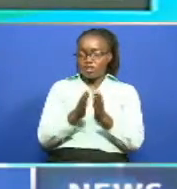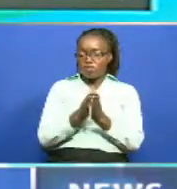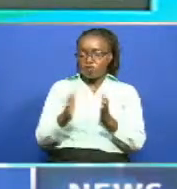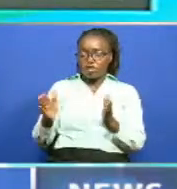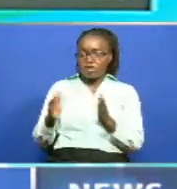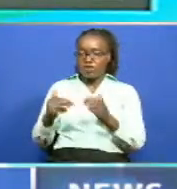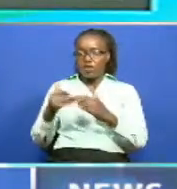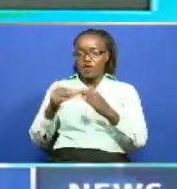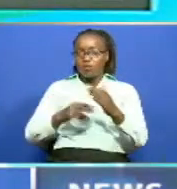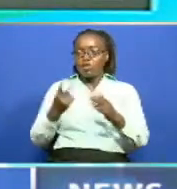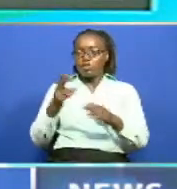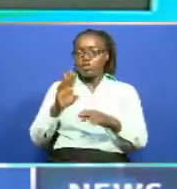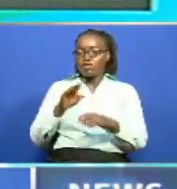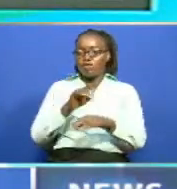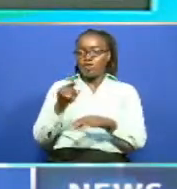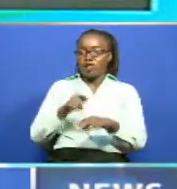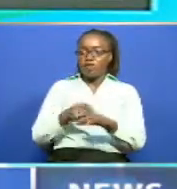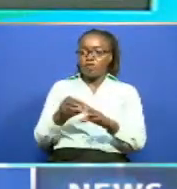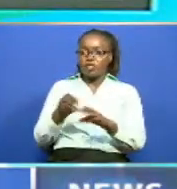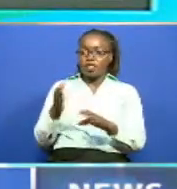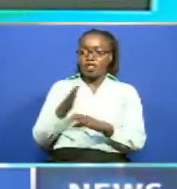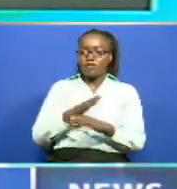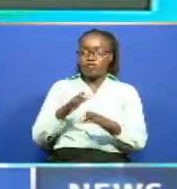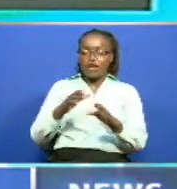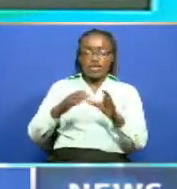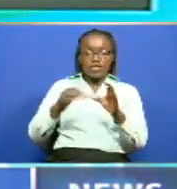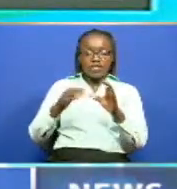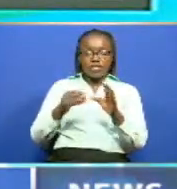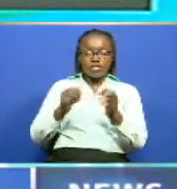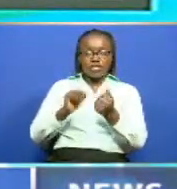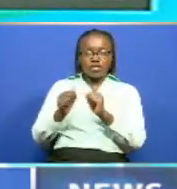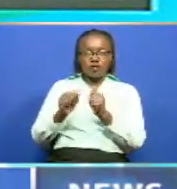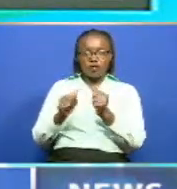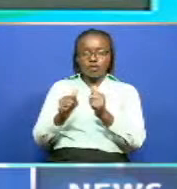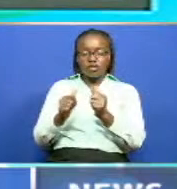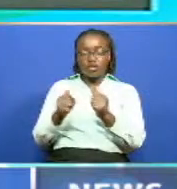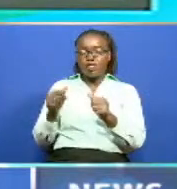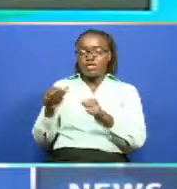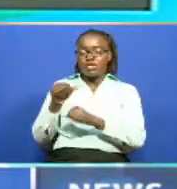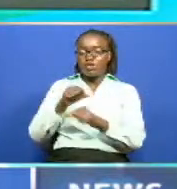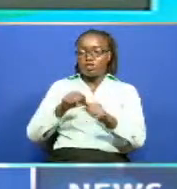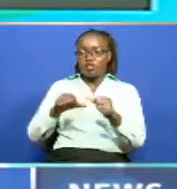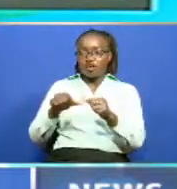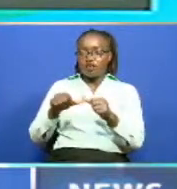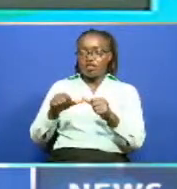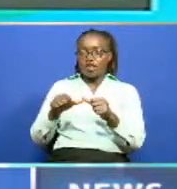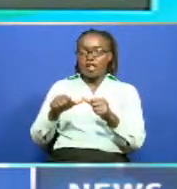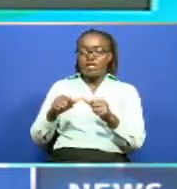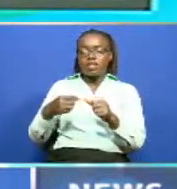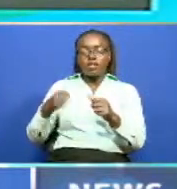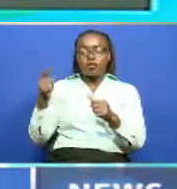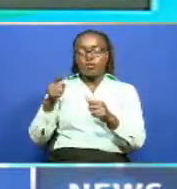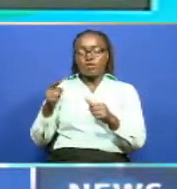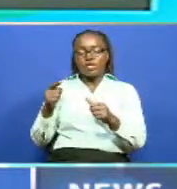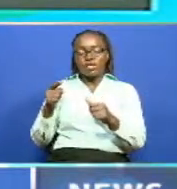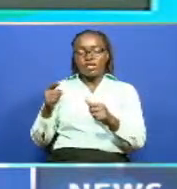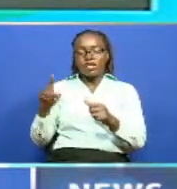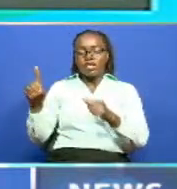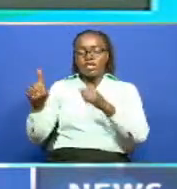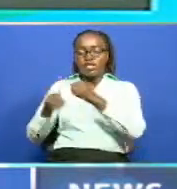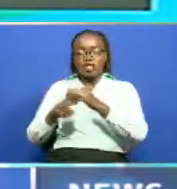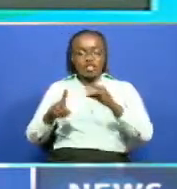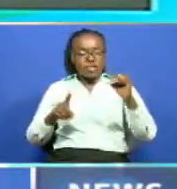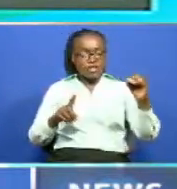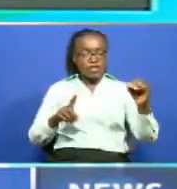than 24 hours after Chelsea booked a spot in the Carabao Cup fourth round after thrashing Barnsley 6-0 at